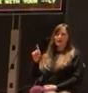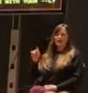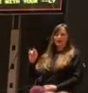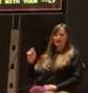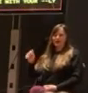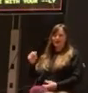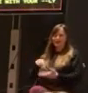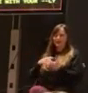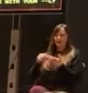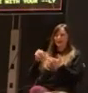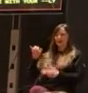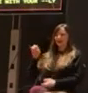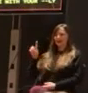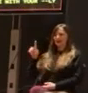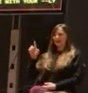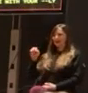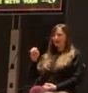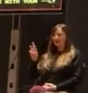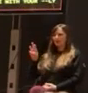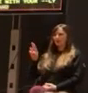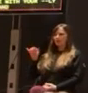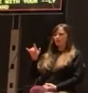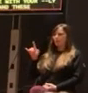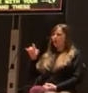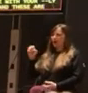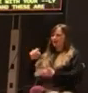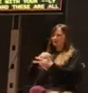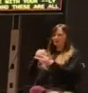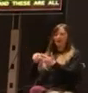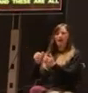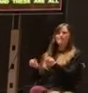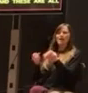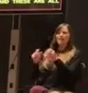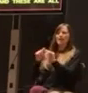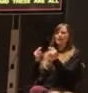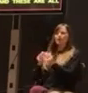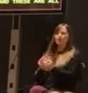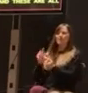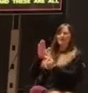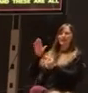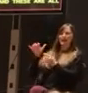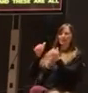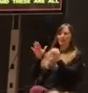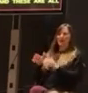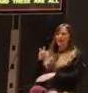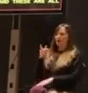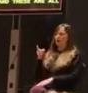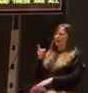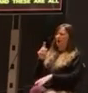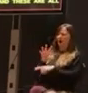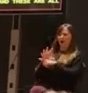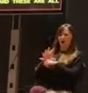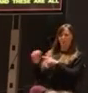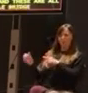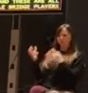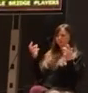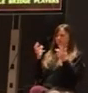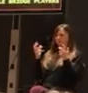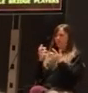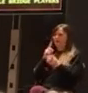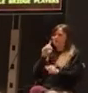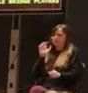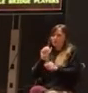and these are all unbelievable bridge players. And Mary Henry seriously is a mean bridge playing machine. I am